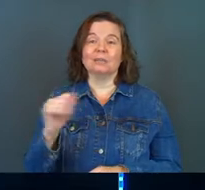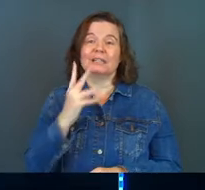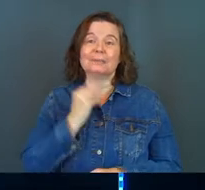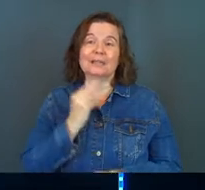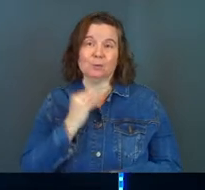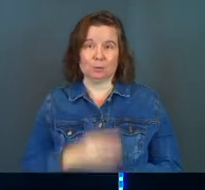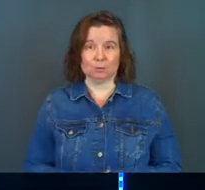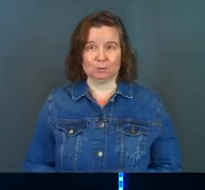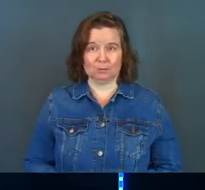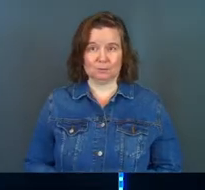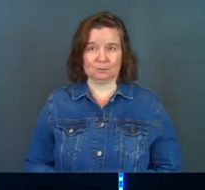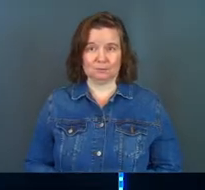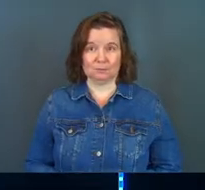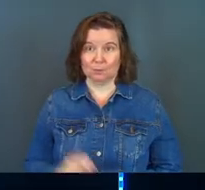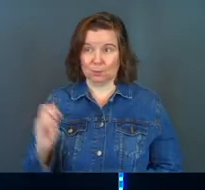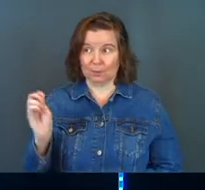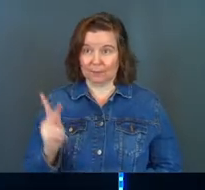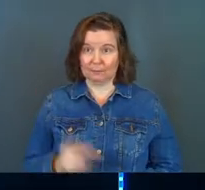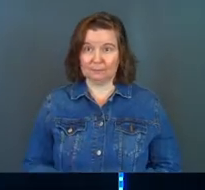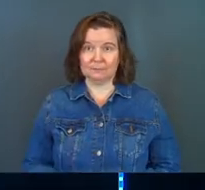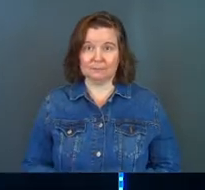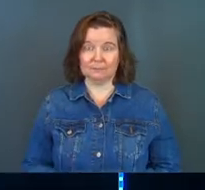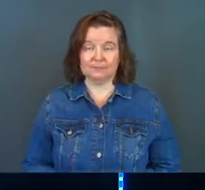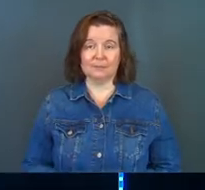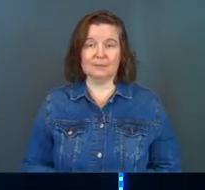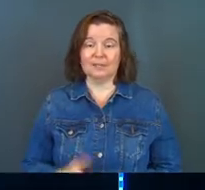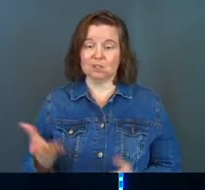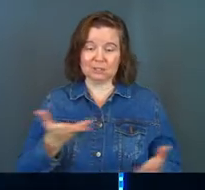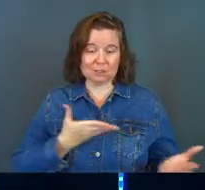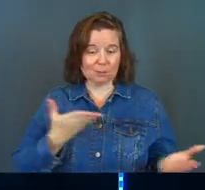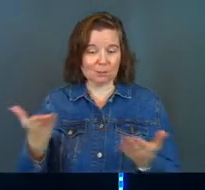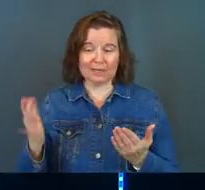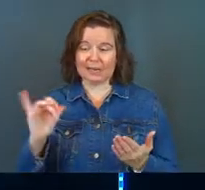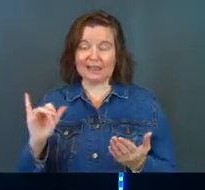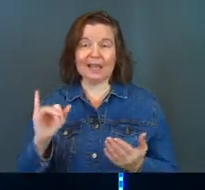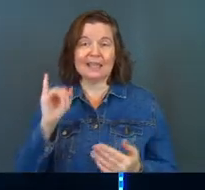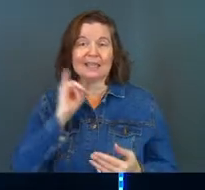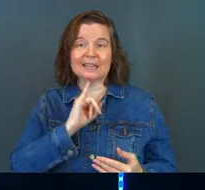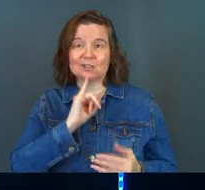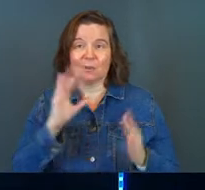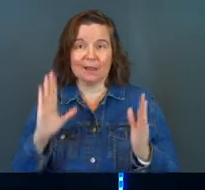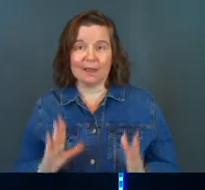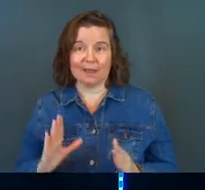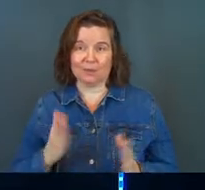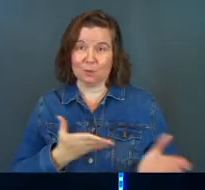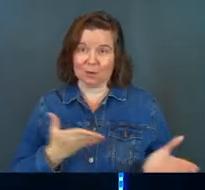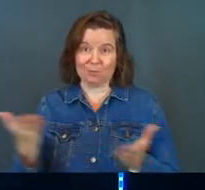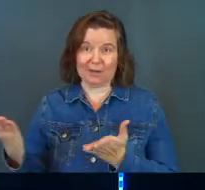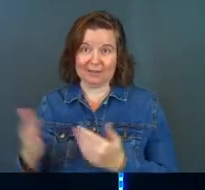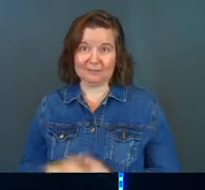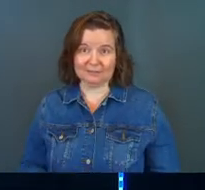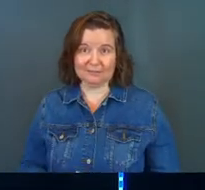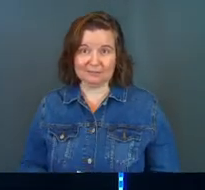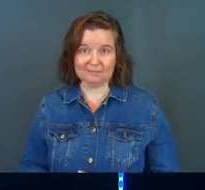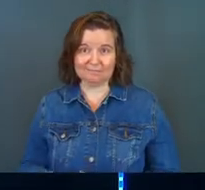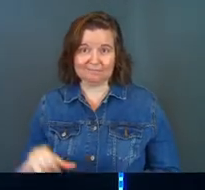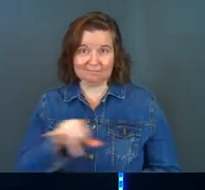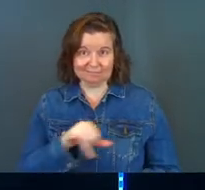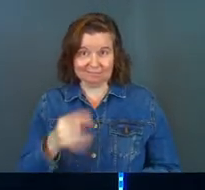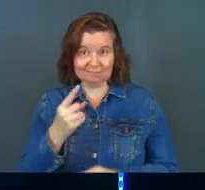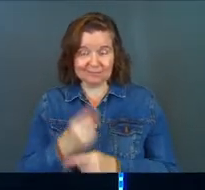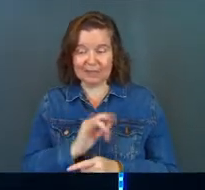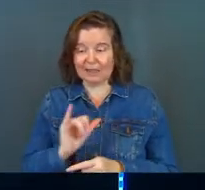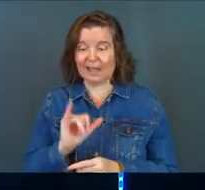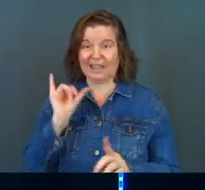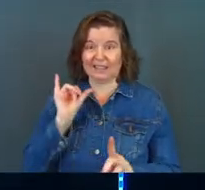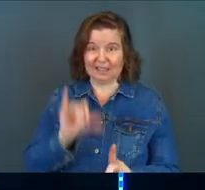Hebrew. Okay? Just bring it like an Israelite would bring it. All right?